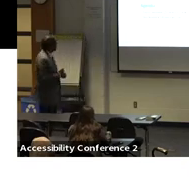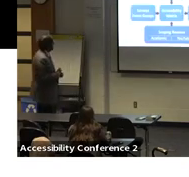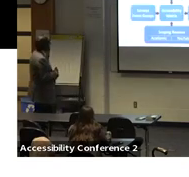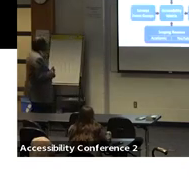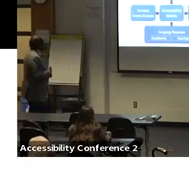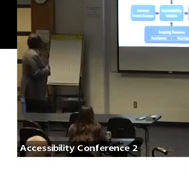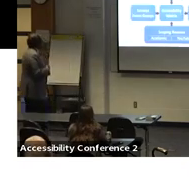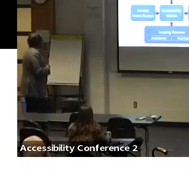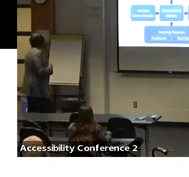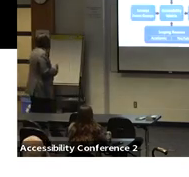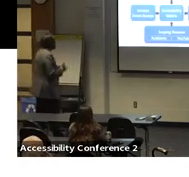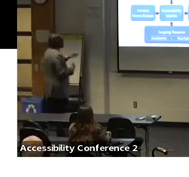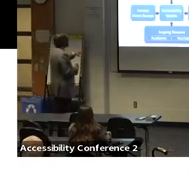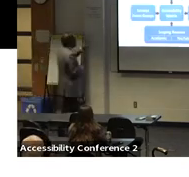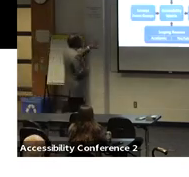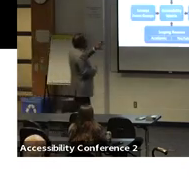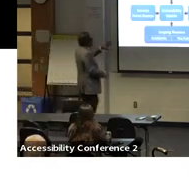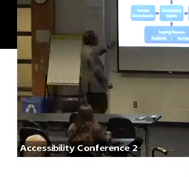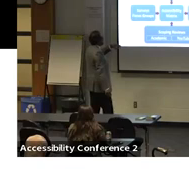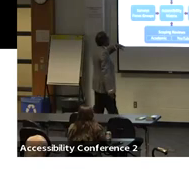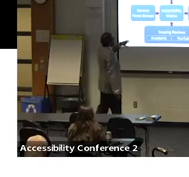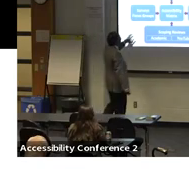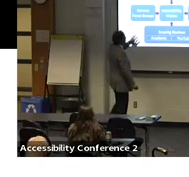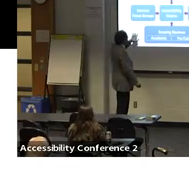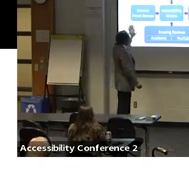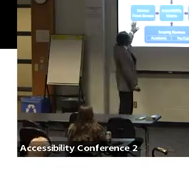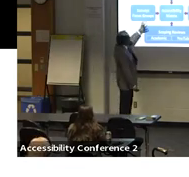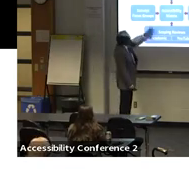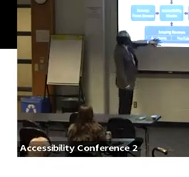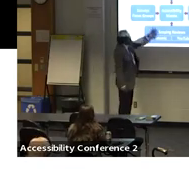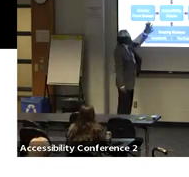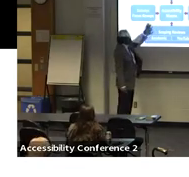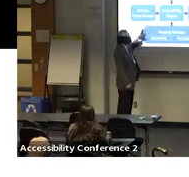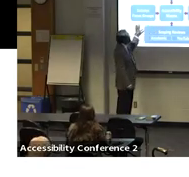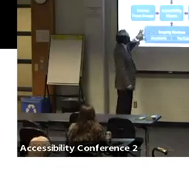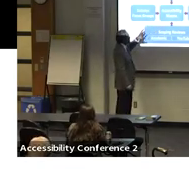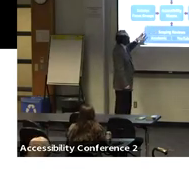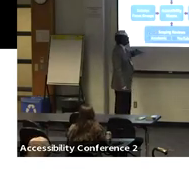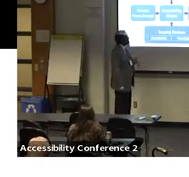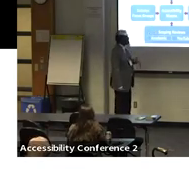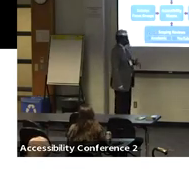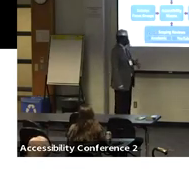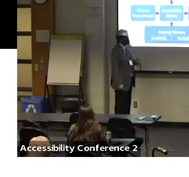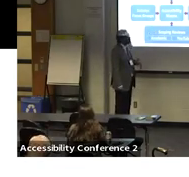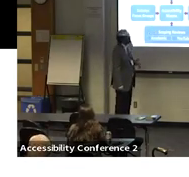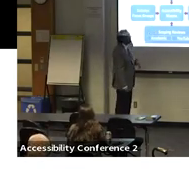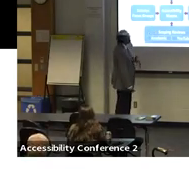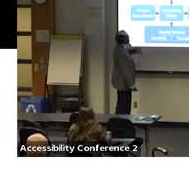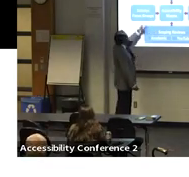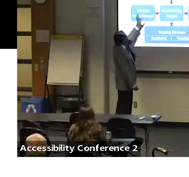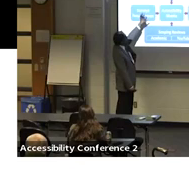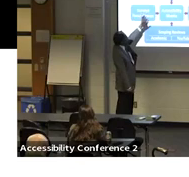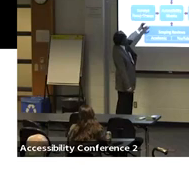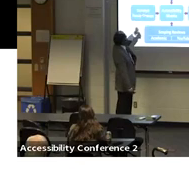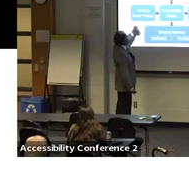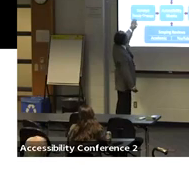this. So this accessibility matrix, as I said, there's kind of four ways that we're feeding information in.